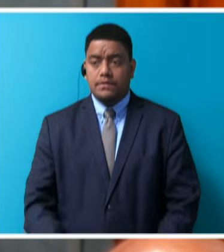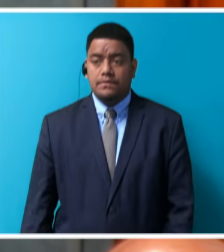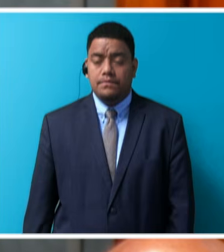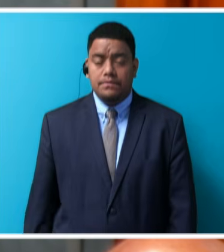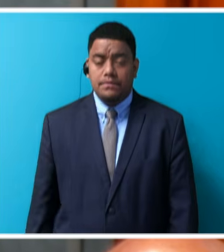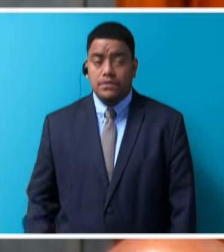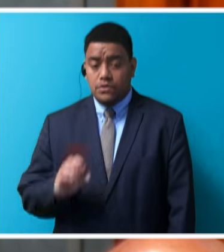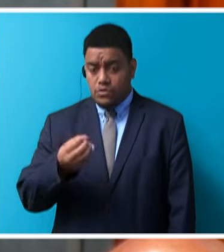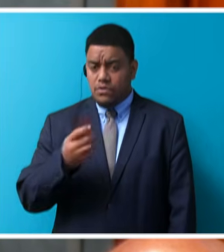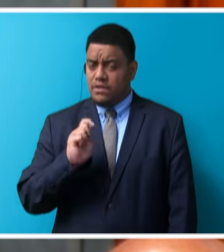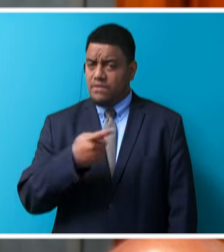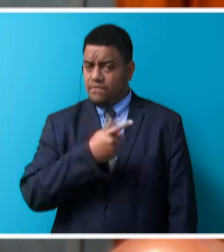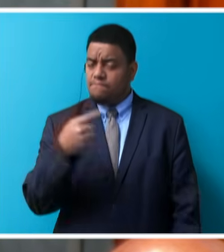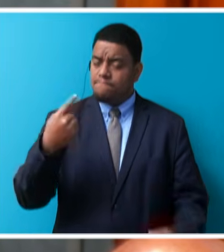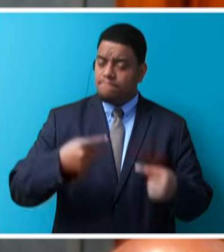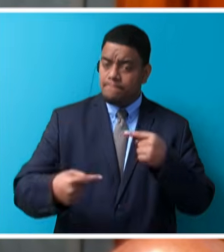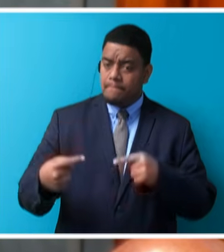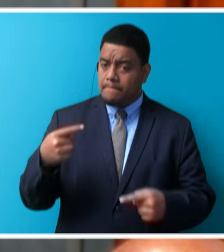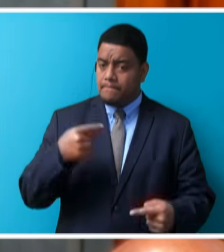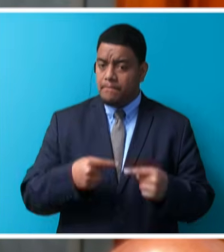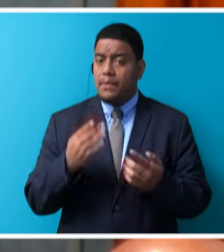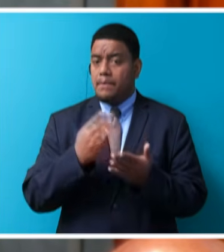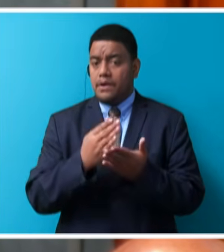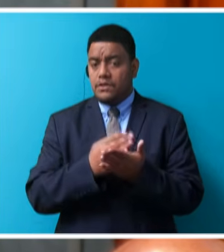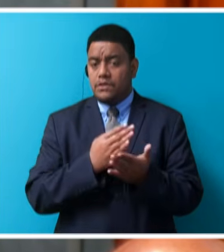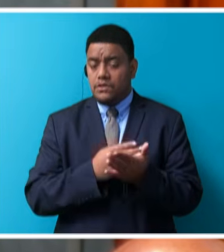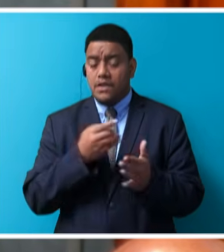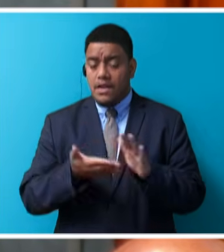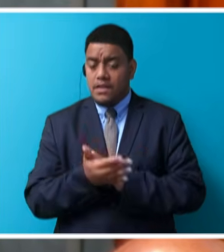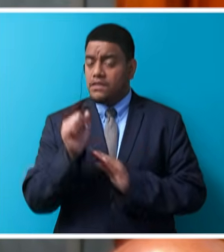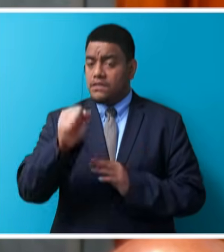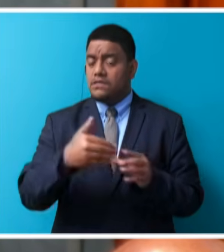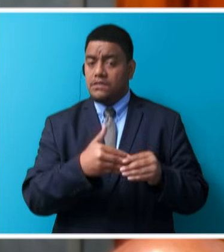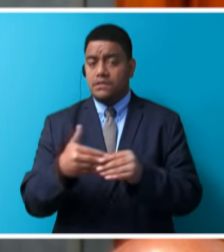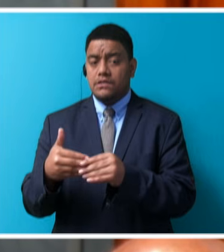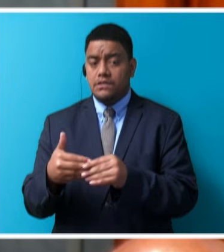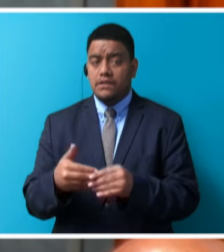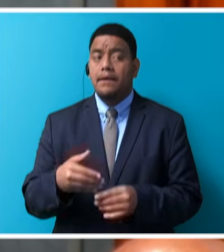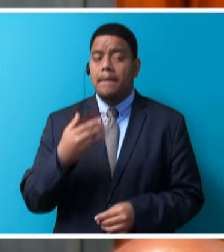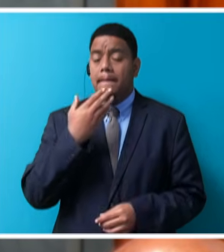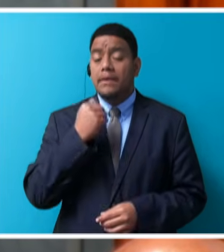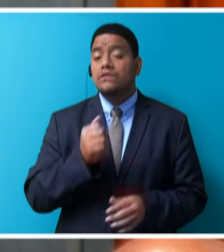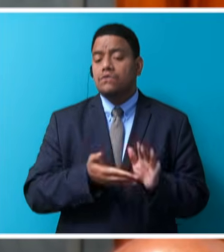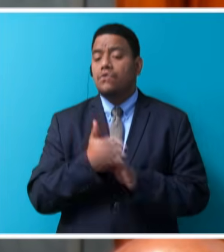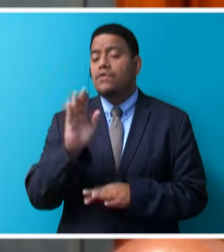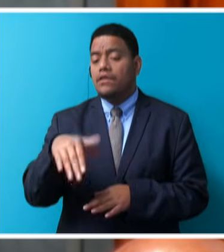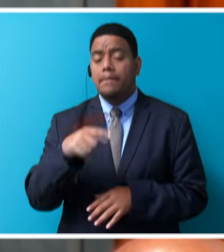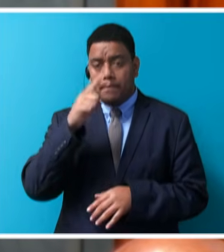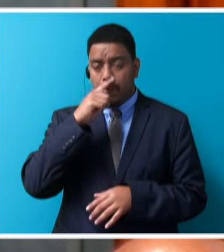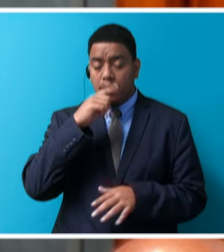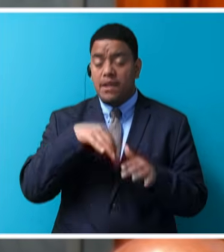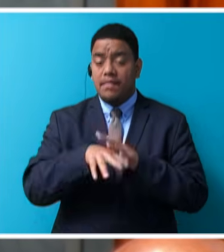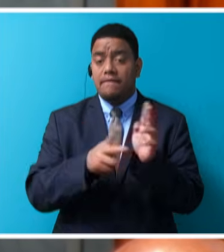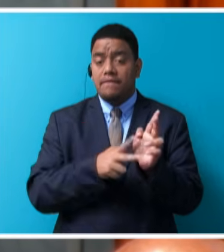So if you are criticizing the budget under his leadership, please go down to the people in the rural areas